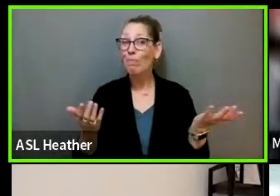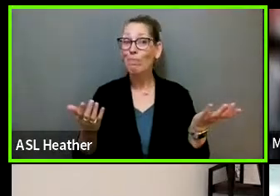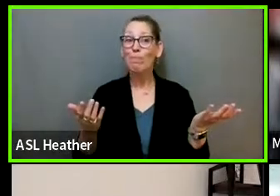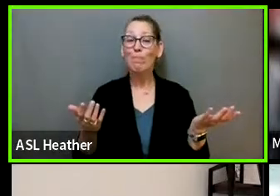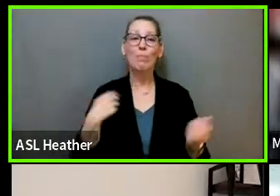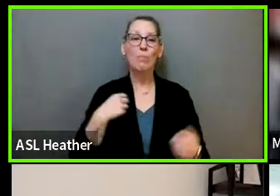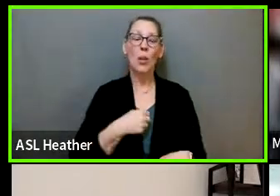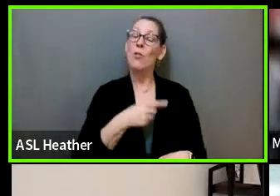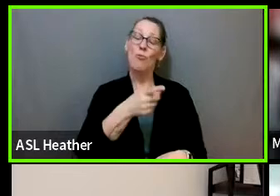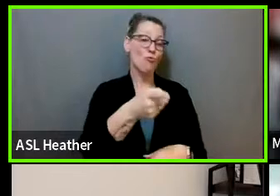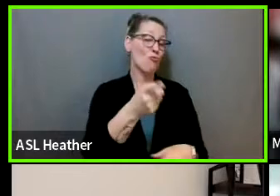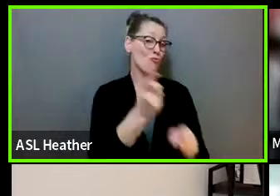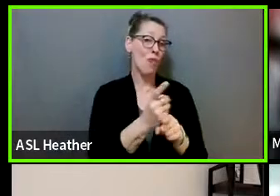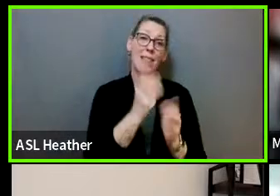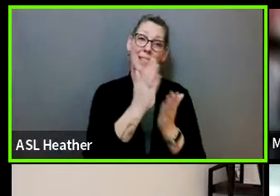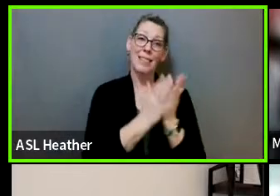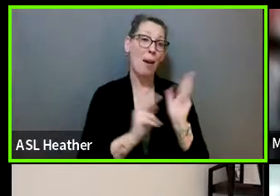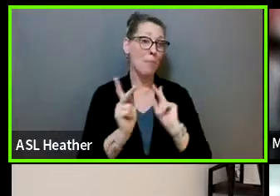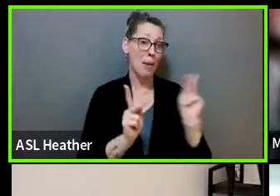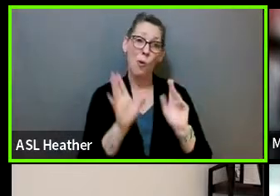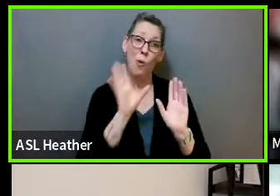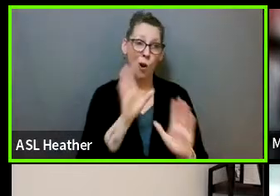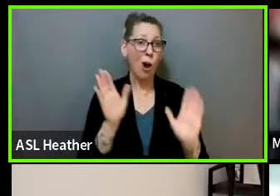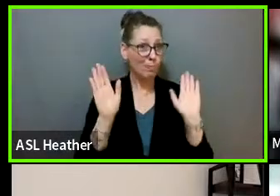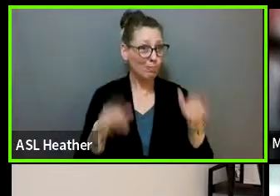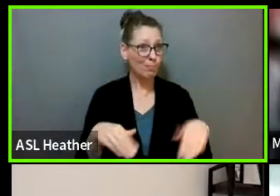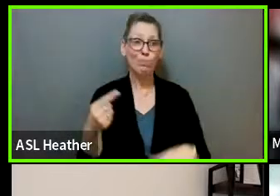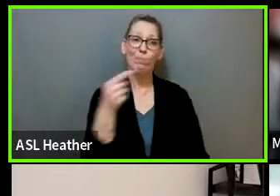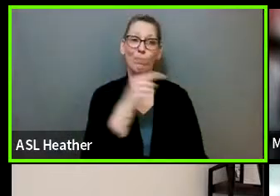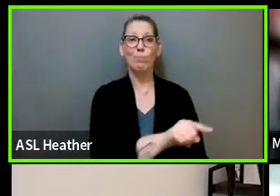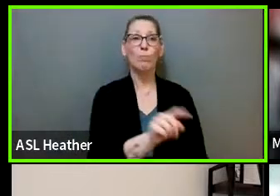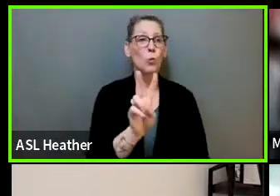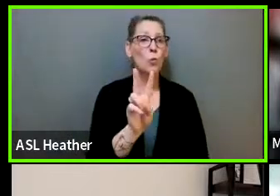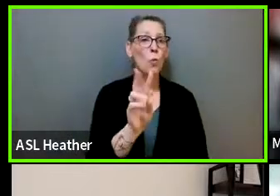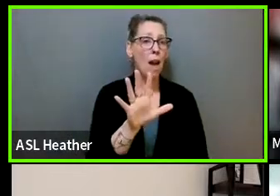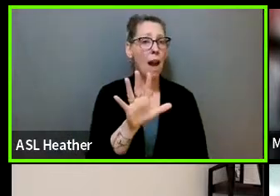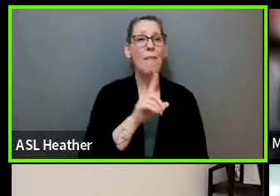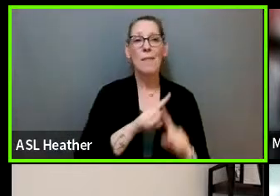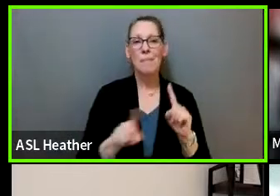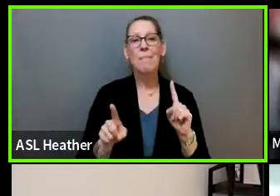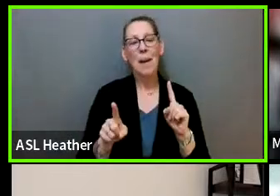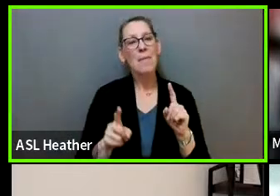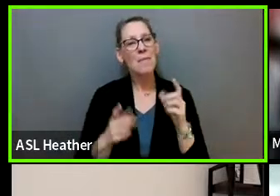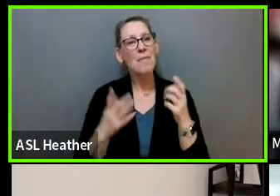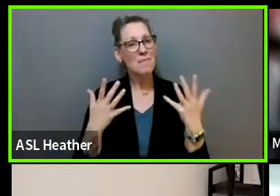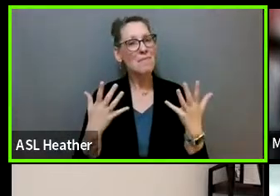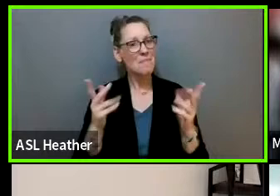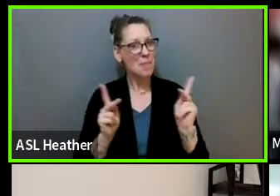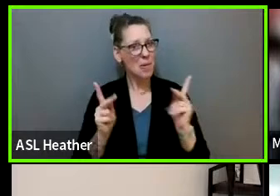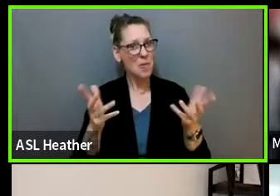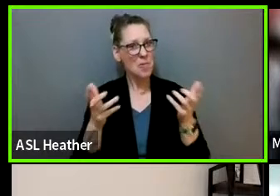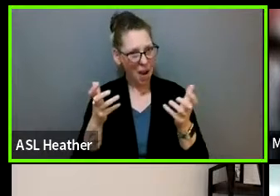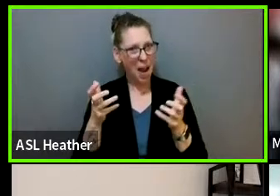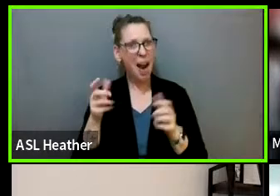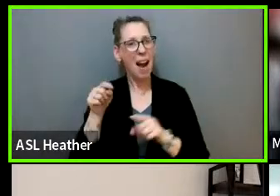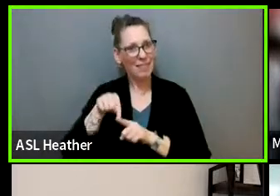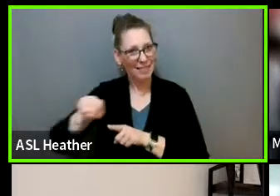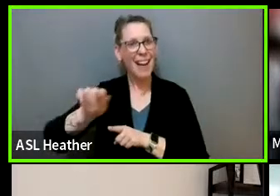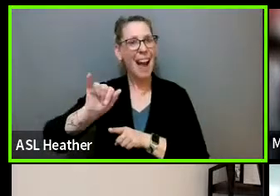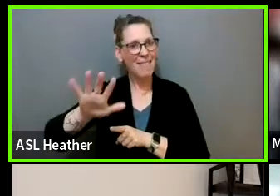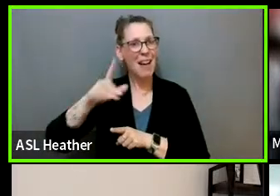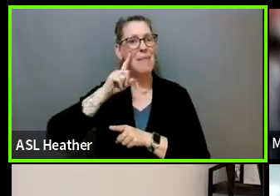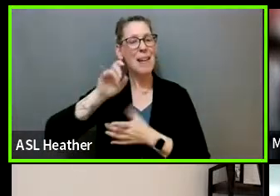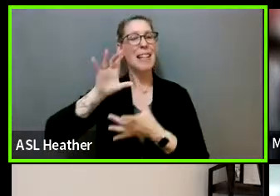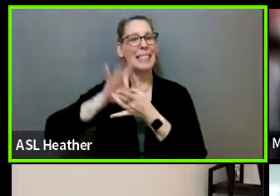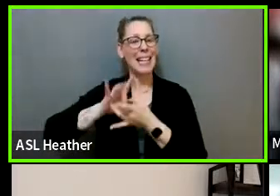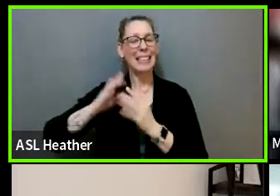I think you're right. Some people will go on 205, but a lot of people also want to be on I-5 because that connects downtown Vancouver